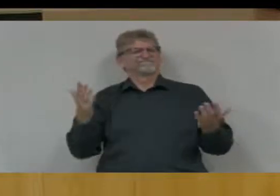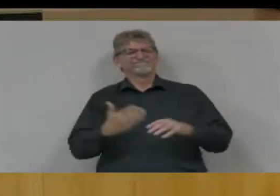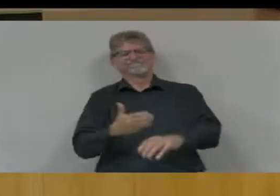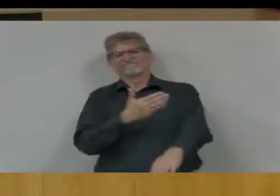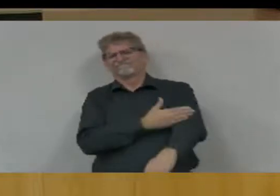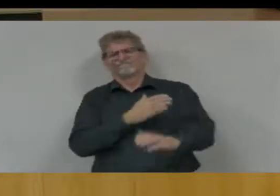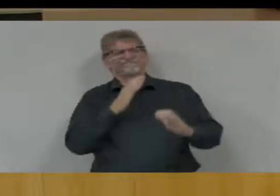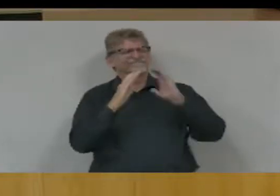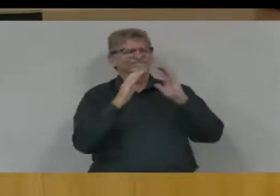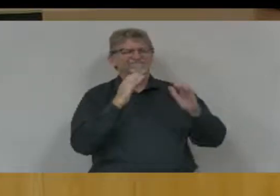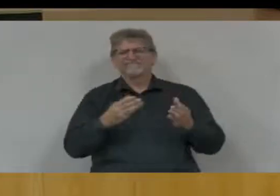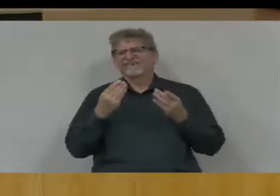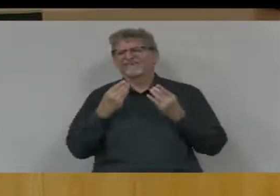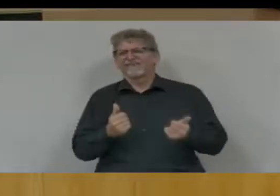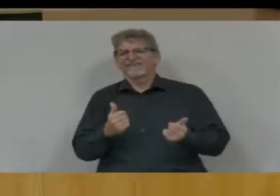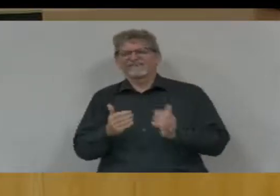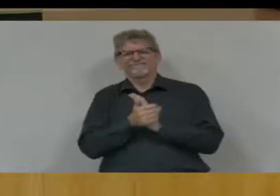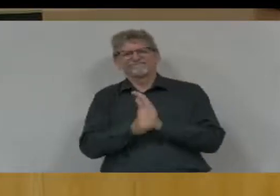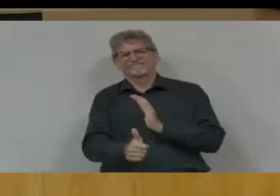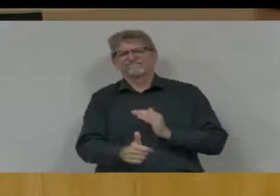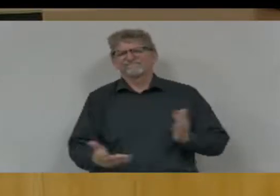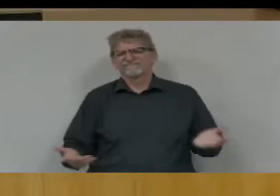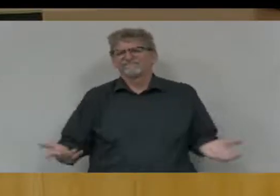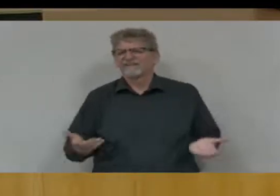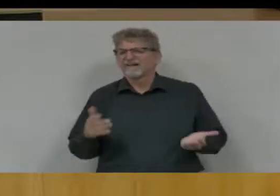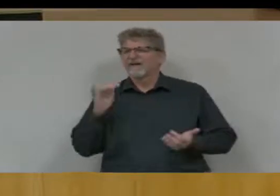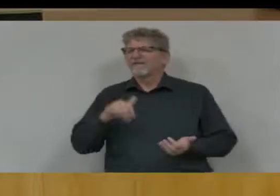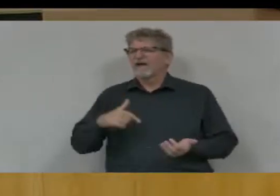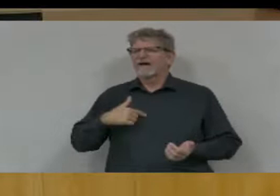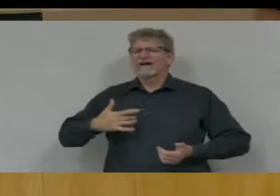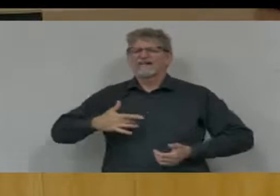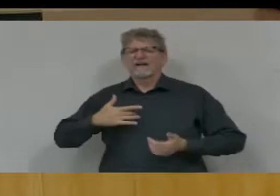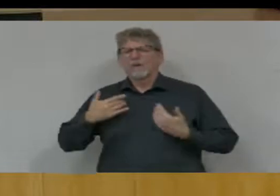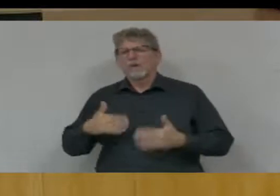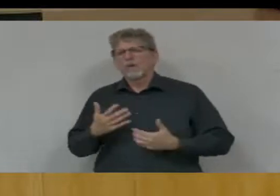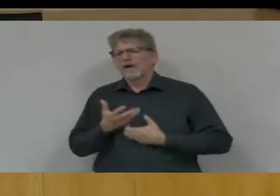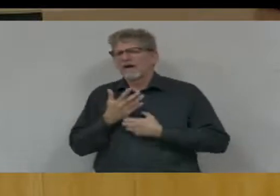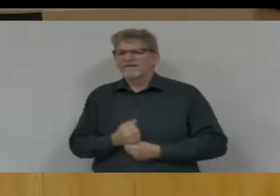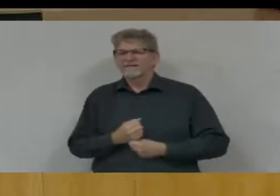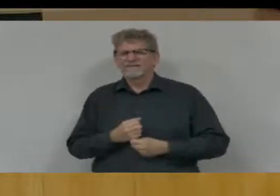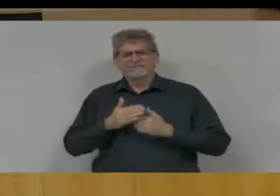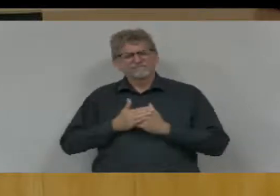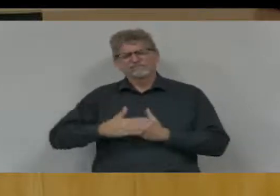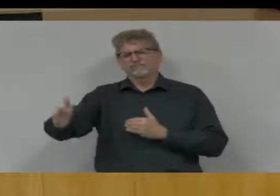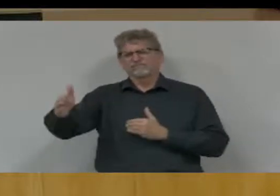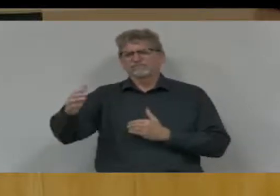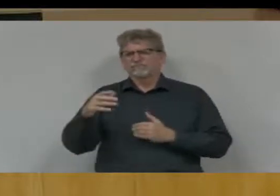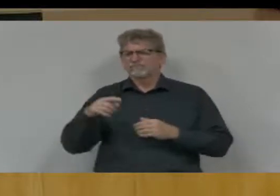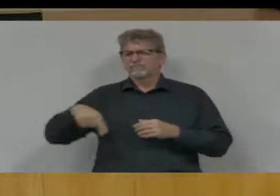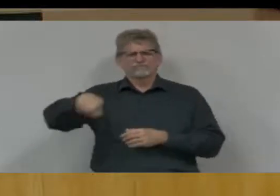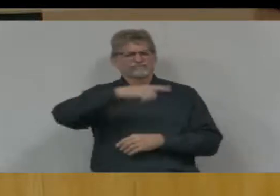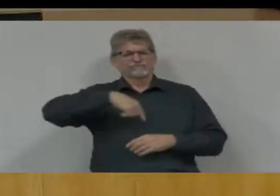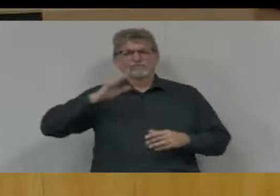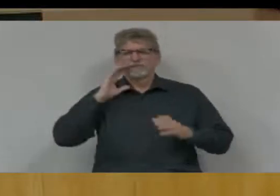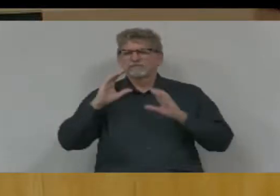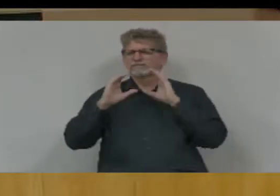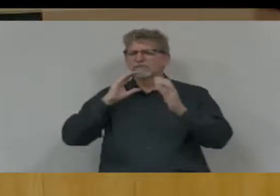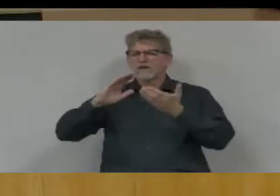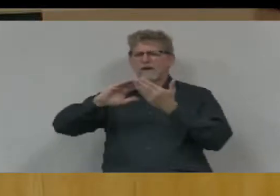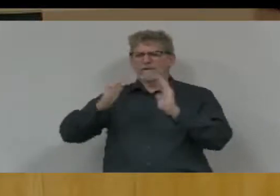think gives me confidence that going forward we'll have a community